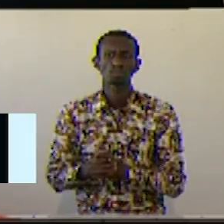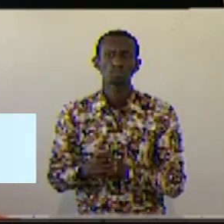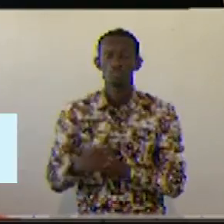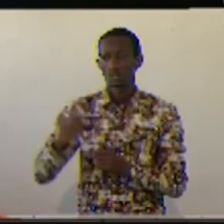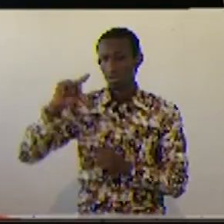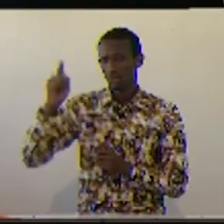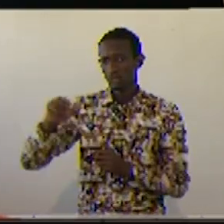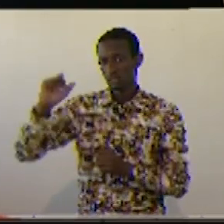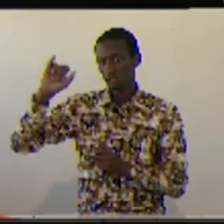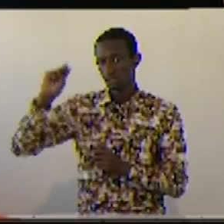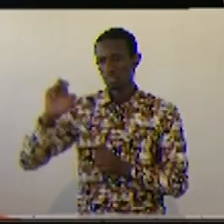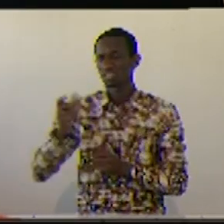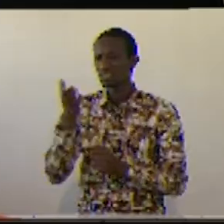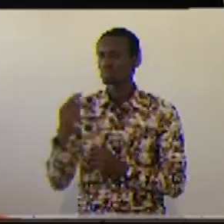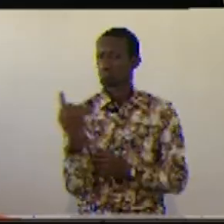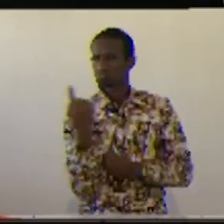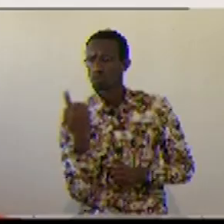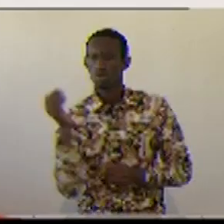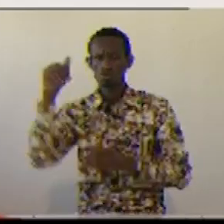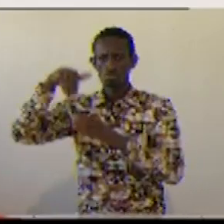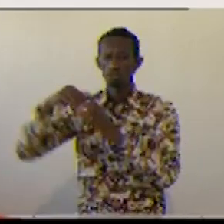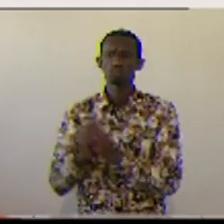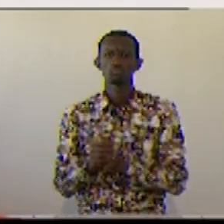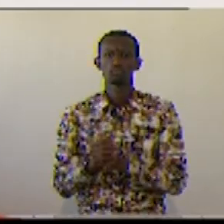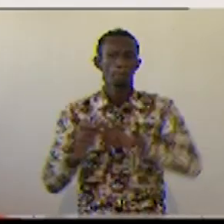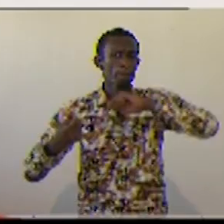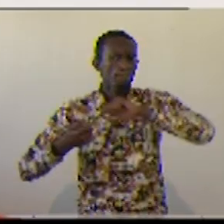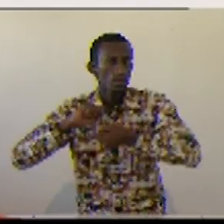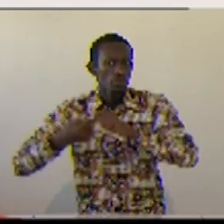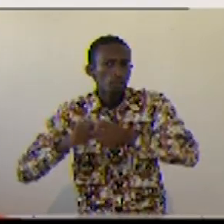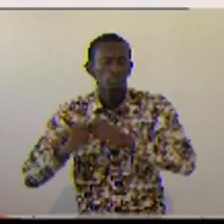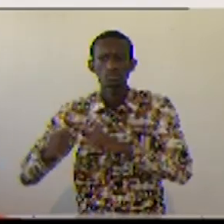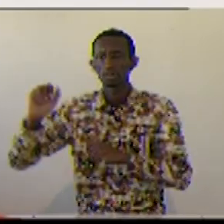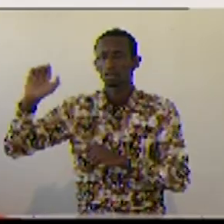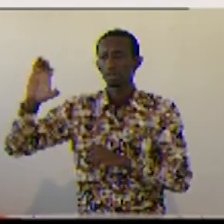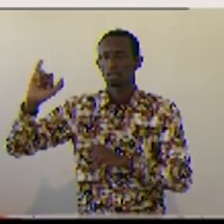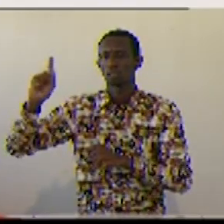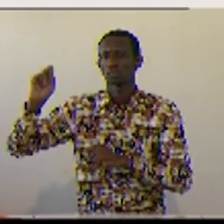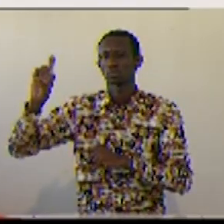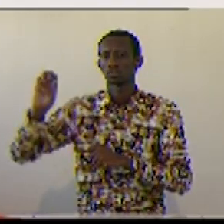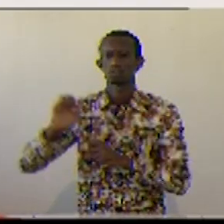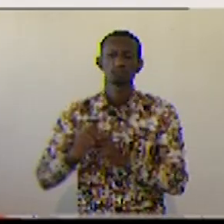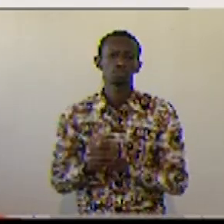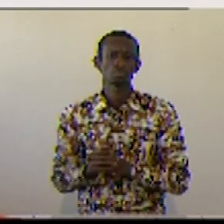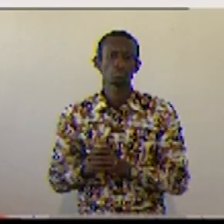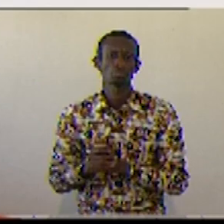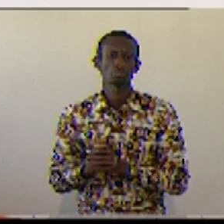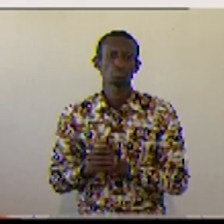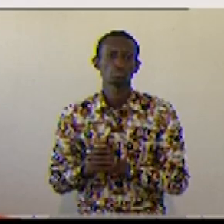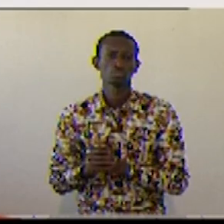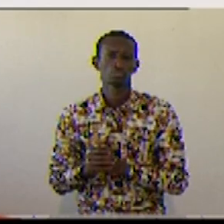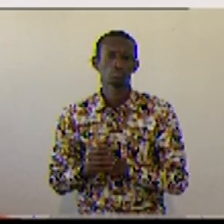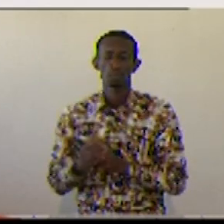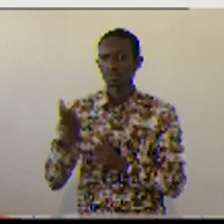I think it is also one of the metals you have suggested that can be used. And this